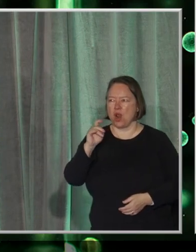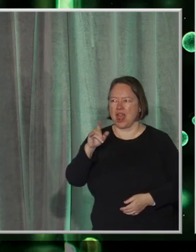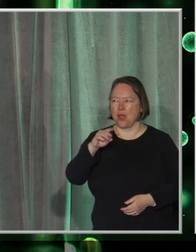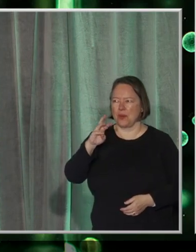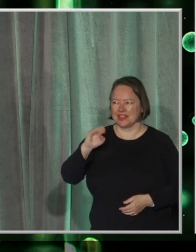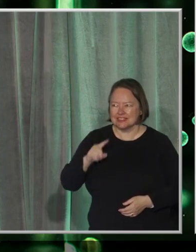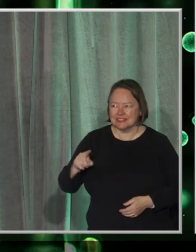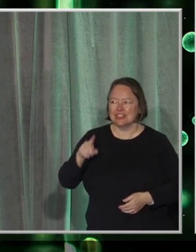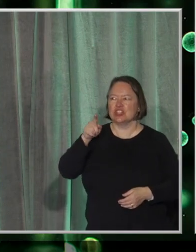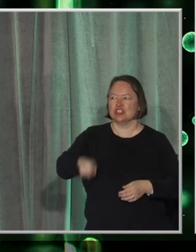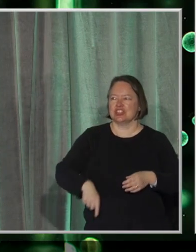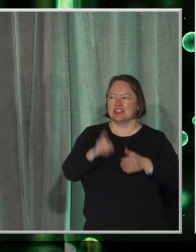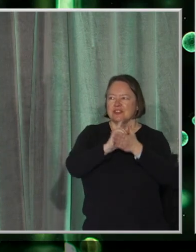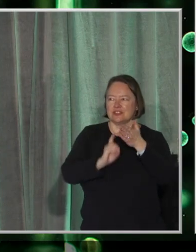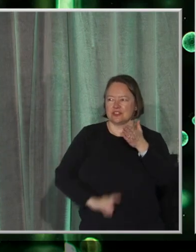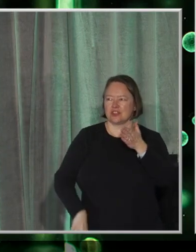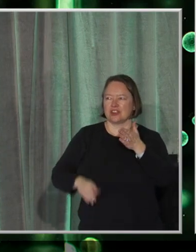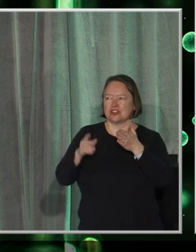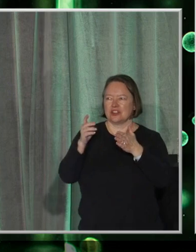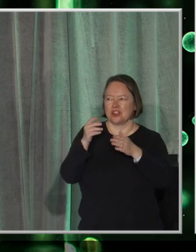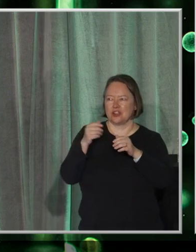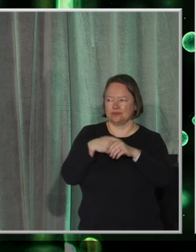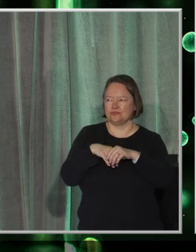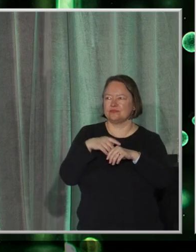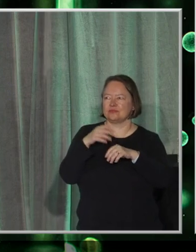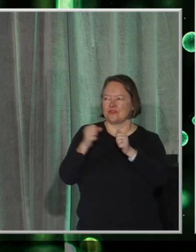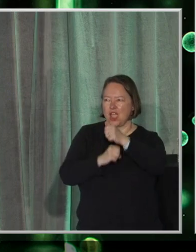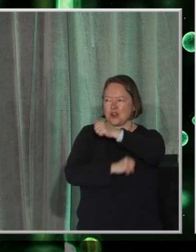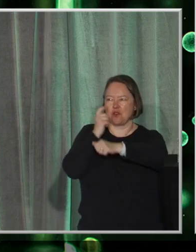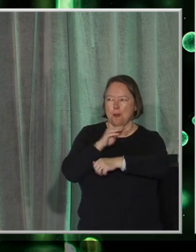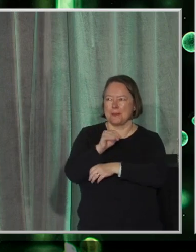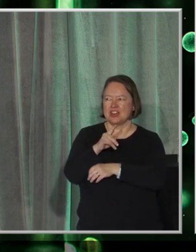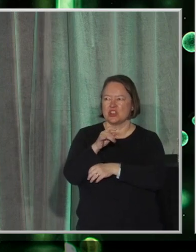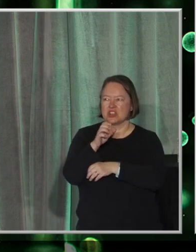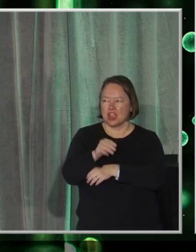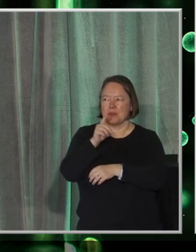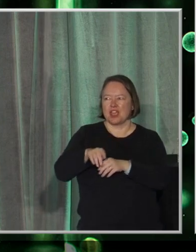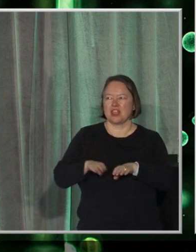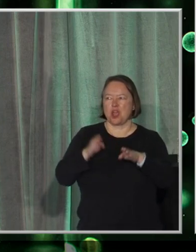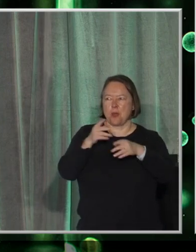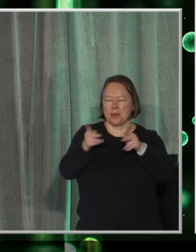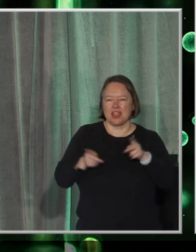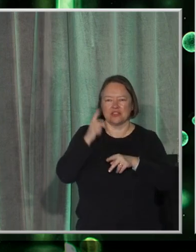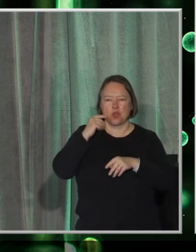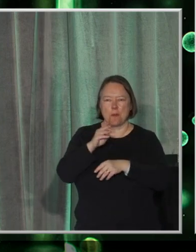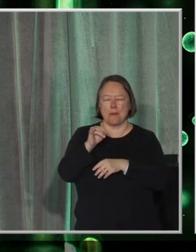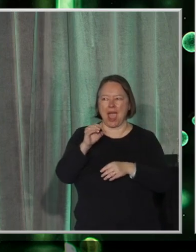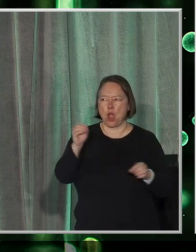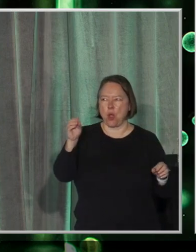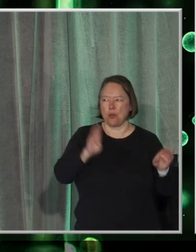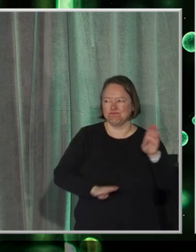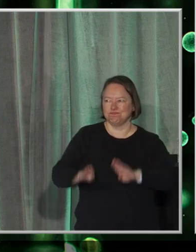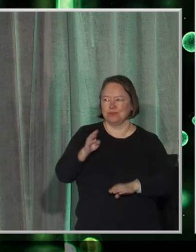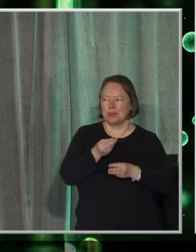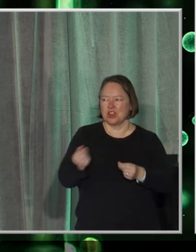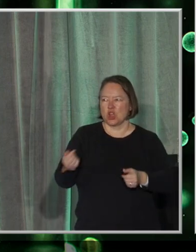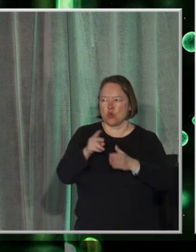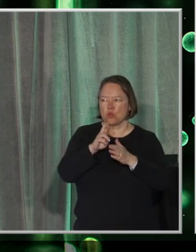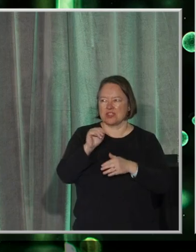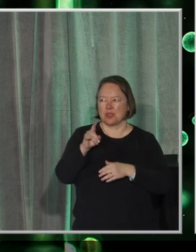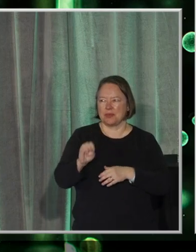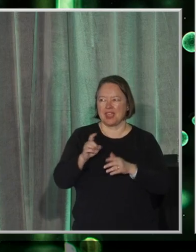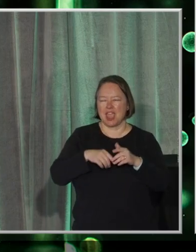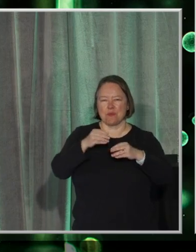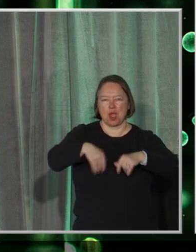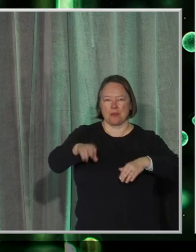of Materium, an open platform for biomaterial recipes and property data. As an associate professor of the